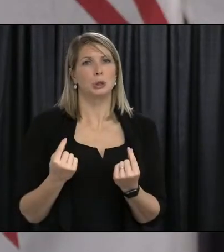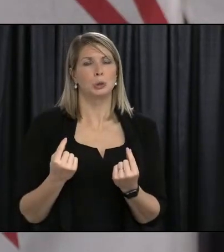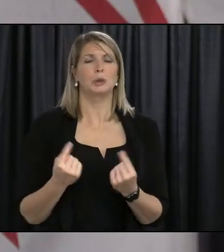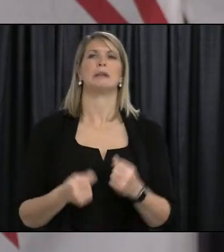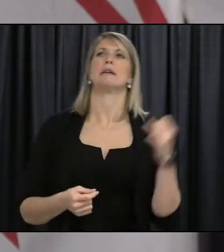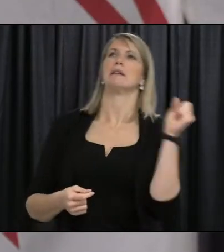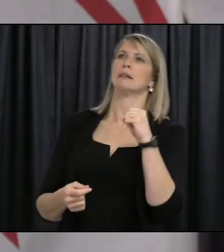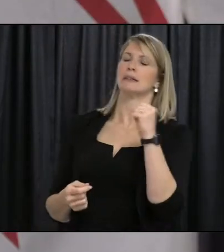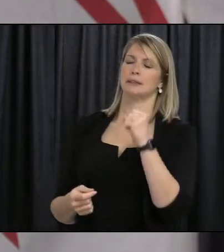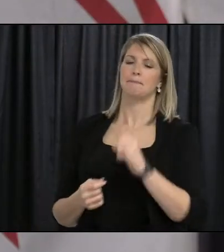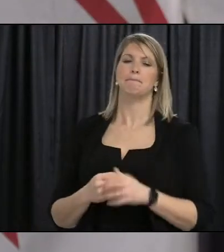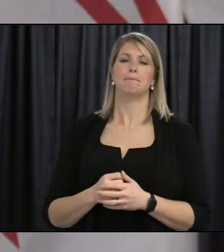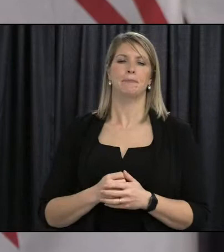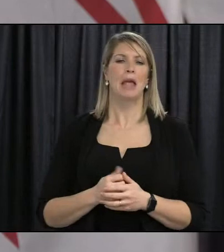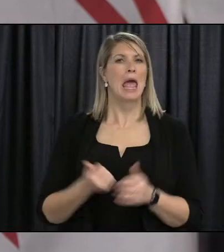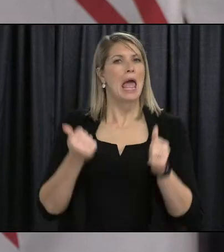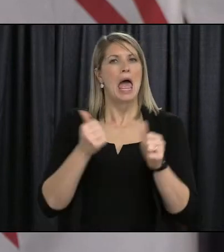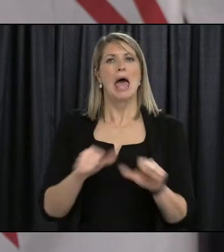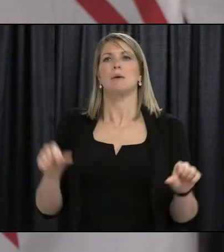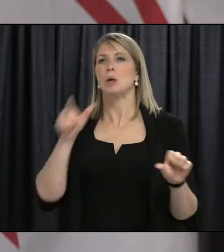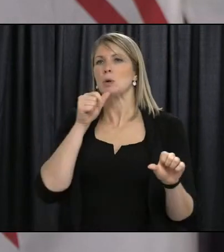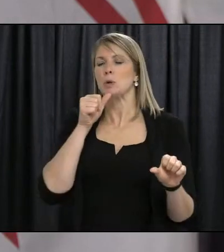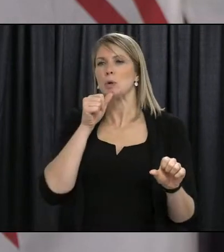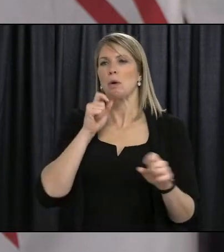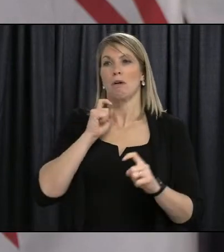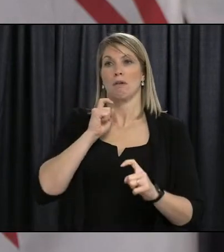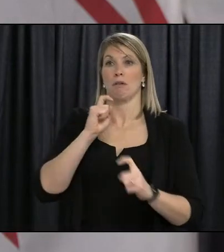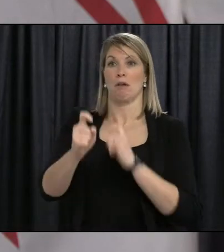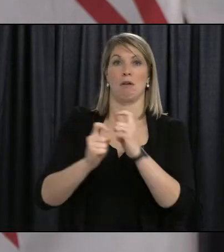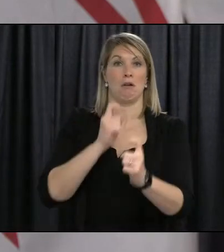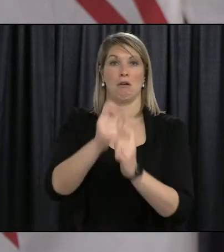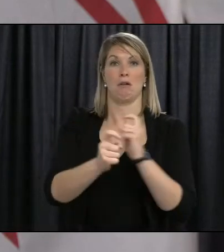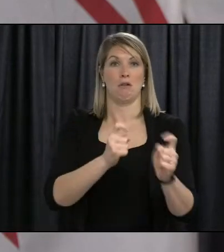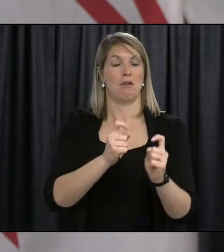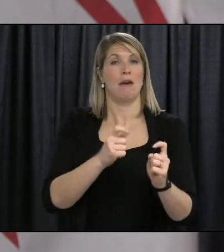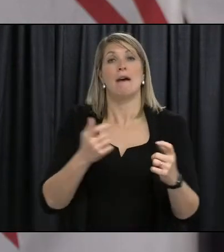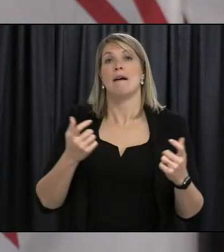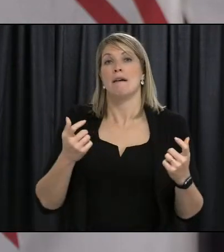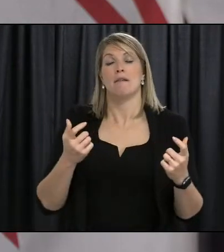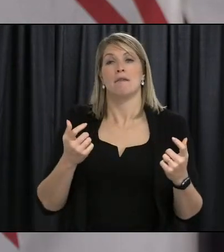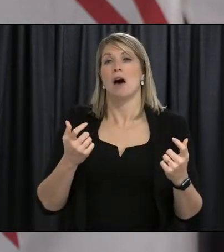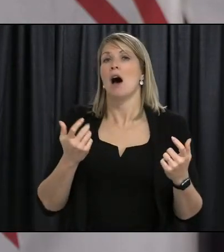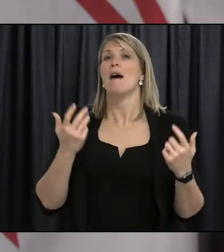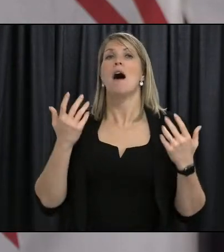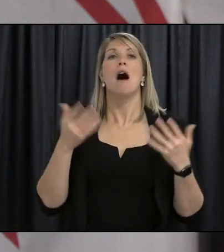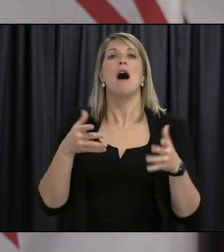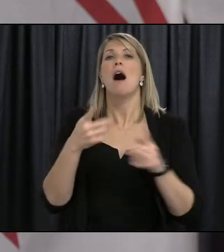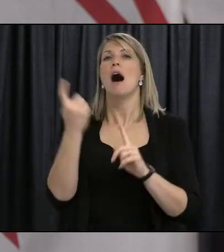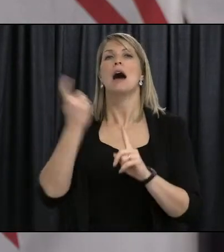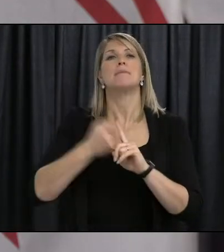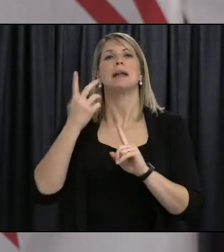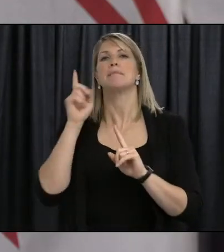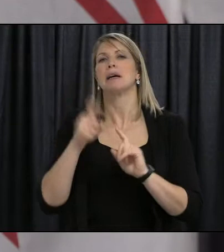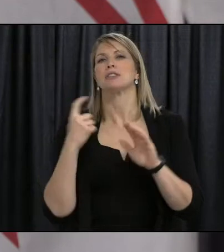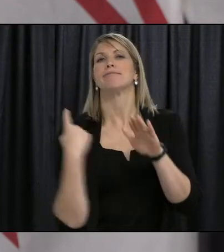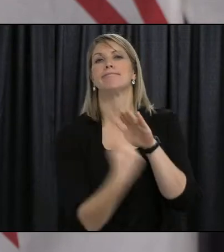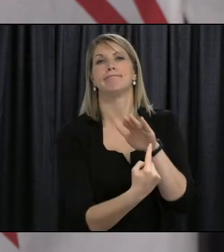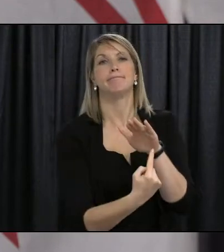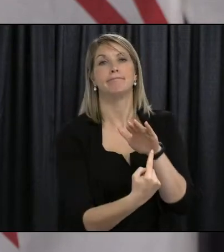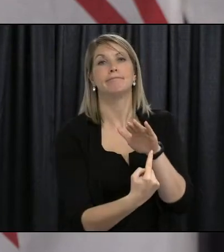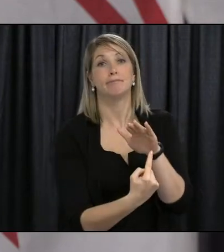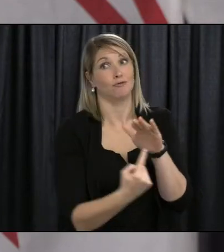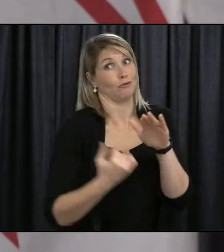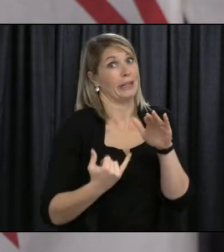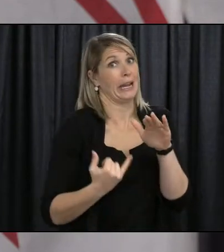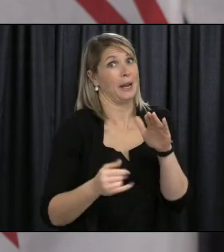was identified as a close contact has been asked to isolate. So they would already be